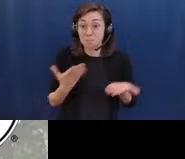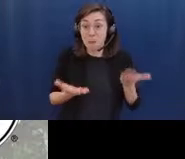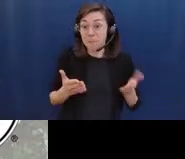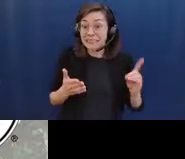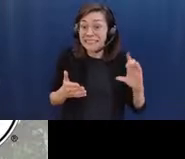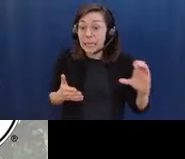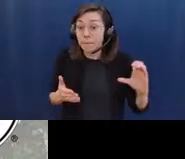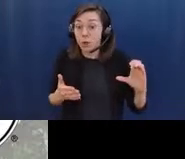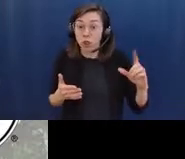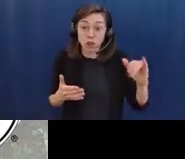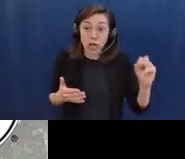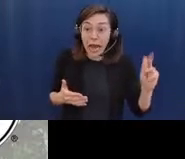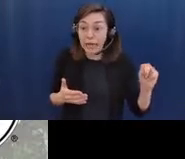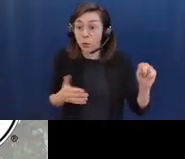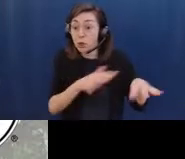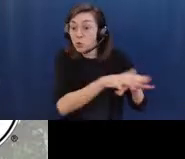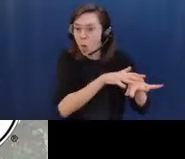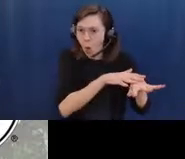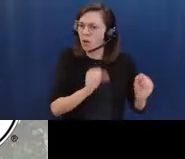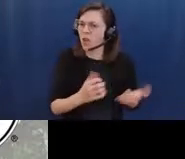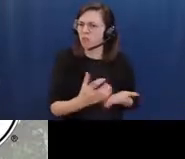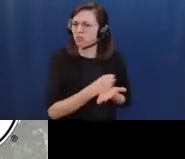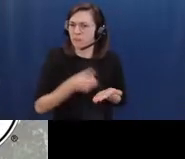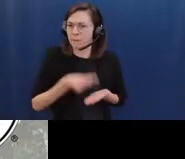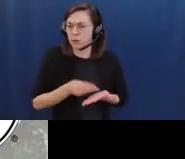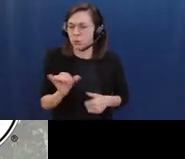Thank you. Thank you, Corin.